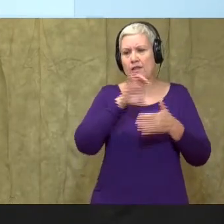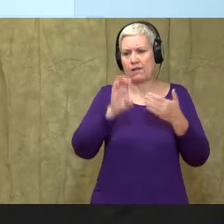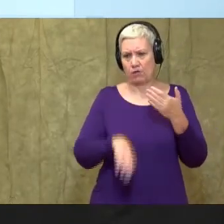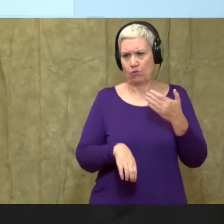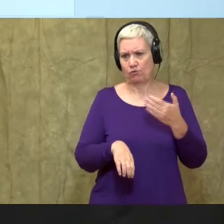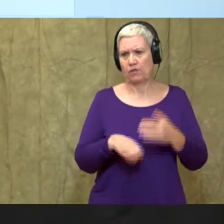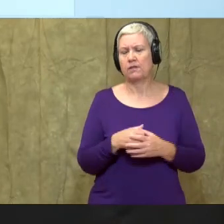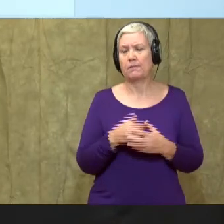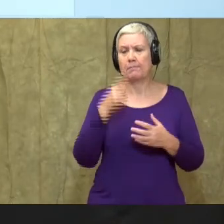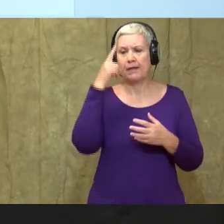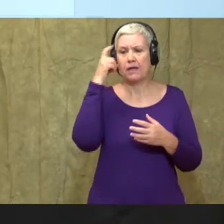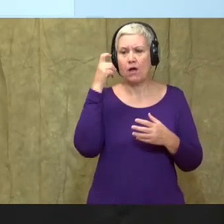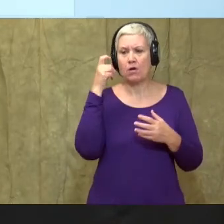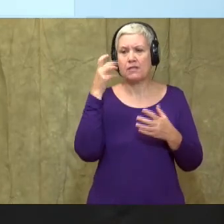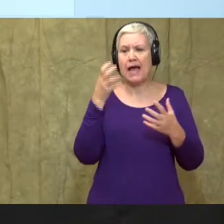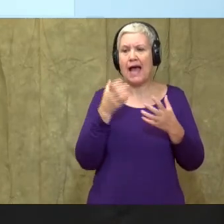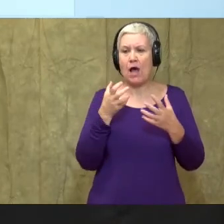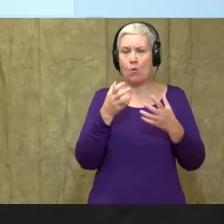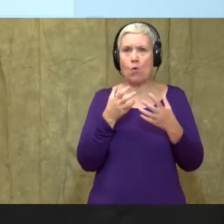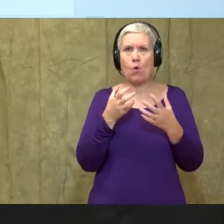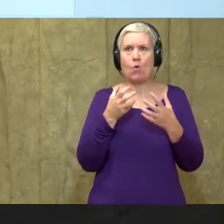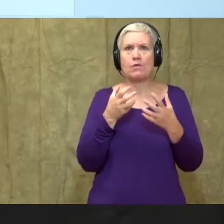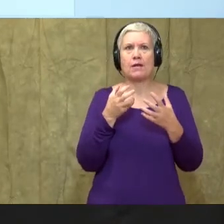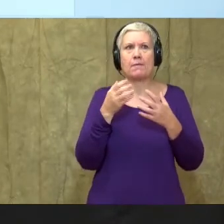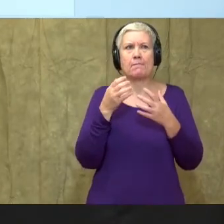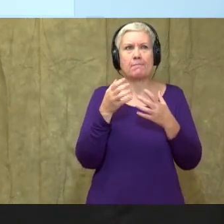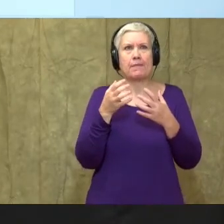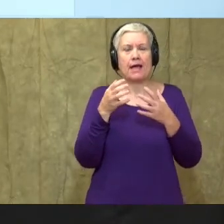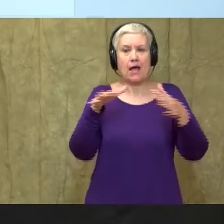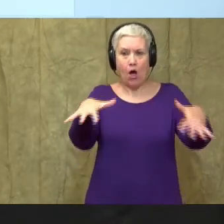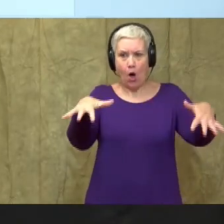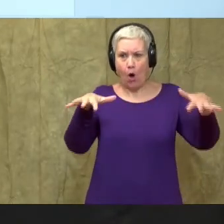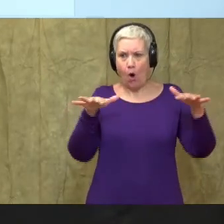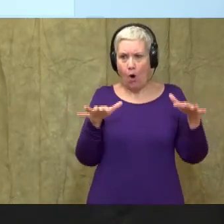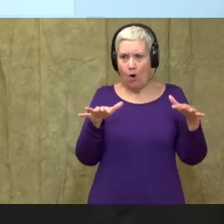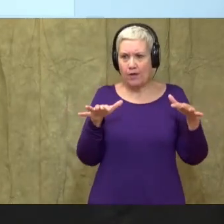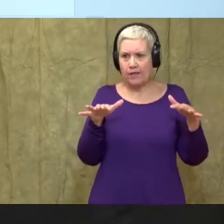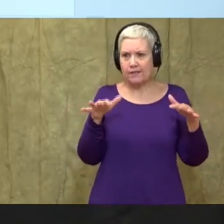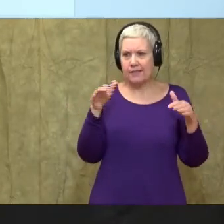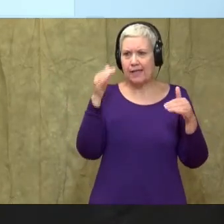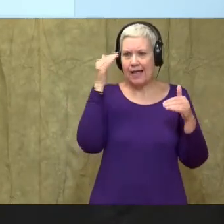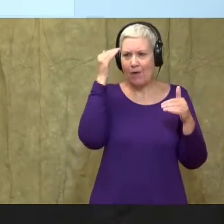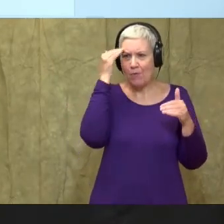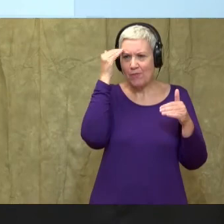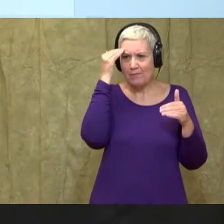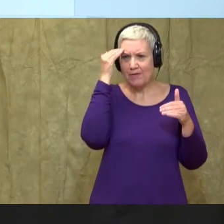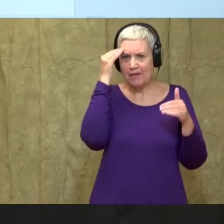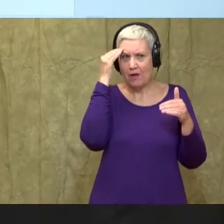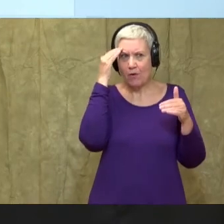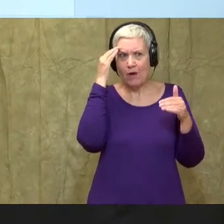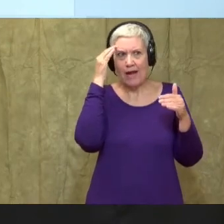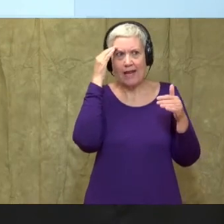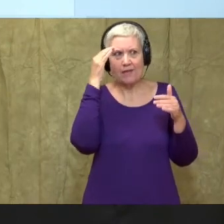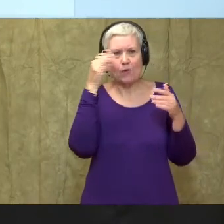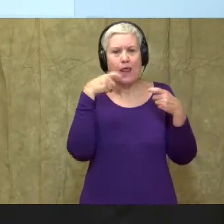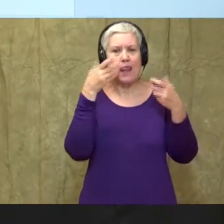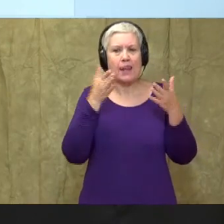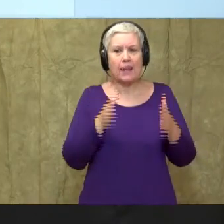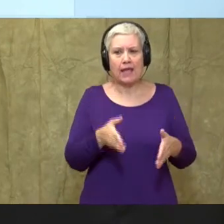want to leave my audience with. That's the idea that I really want them to leave them with. And we want to make sure we do